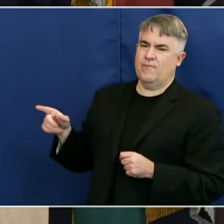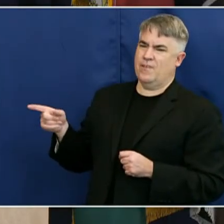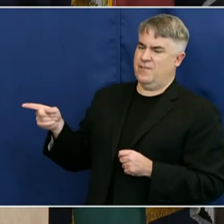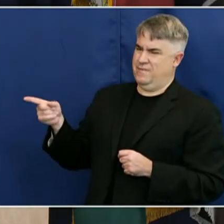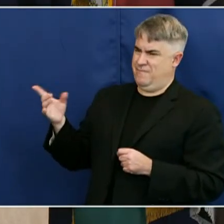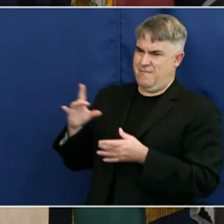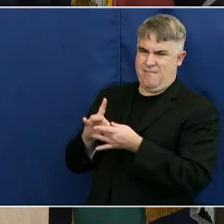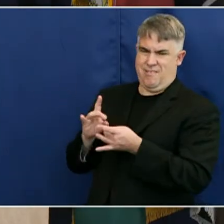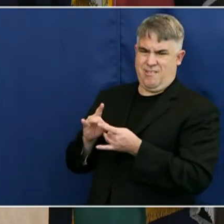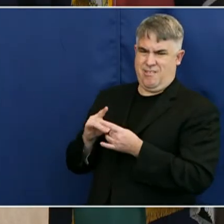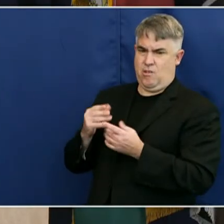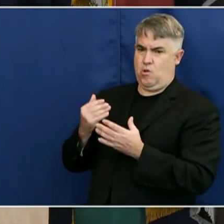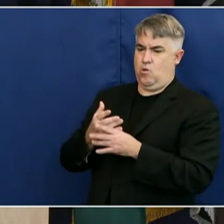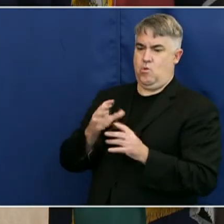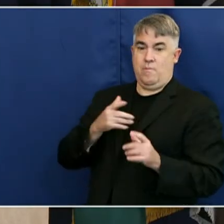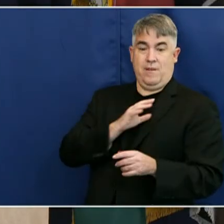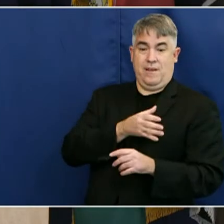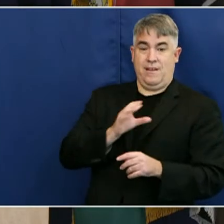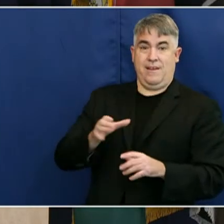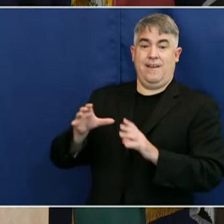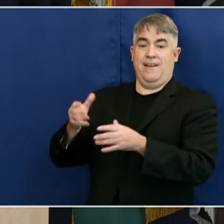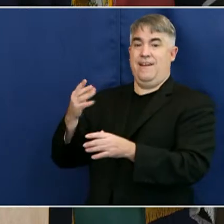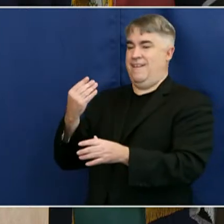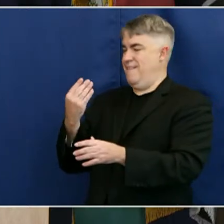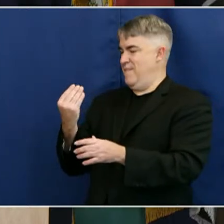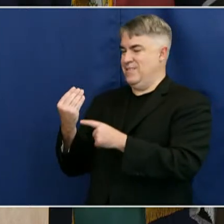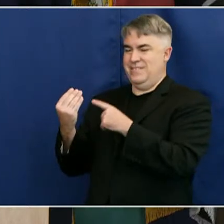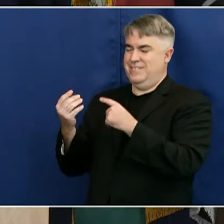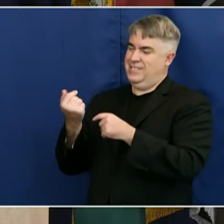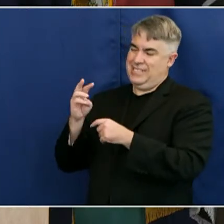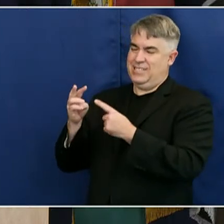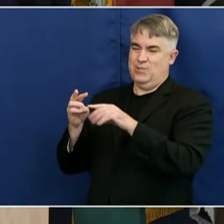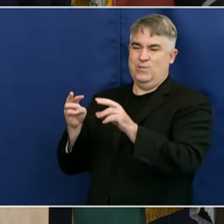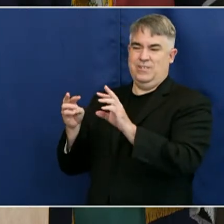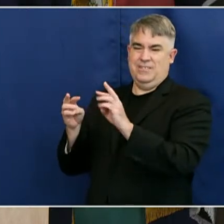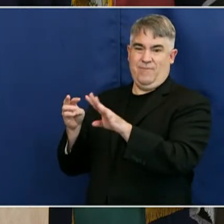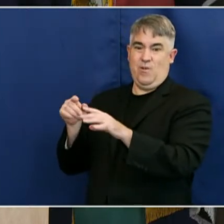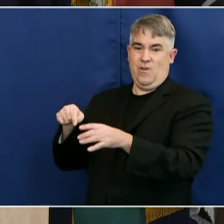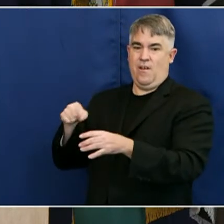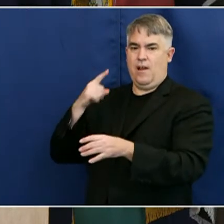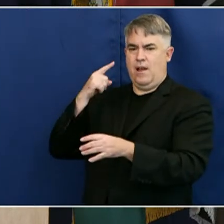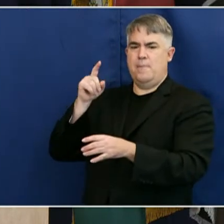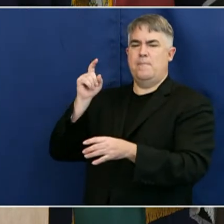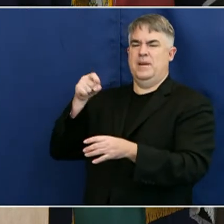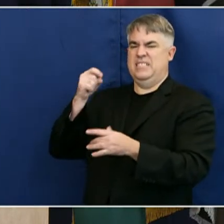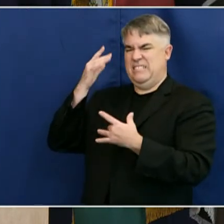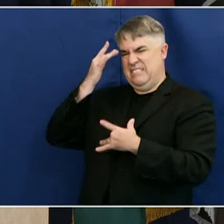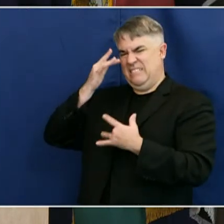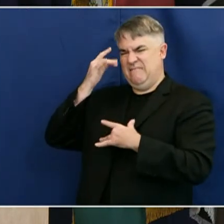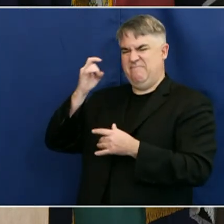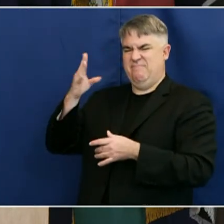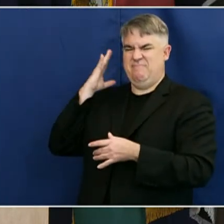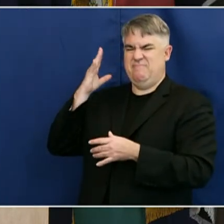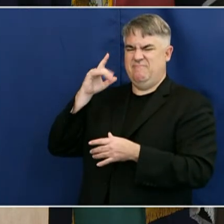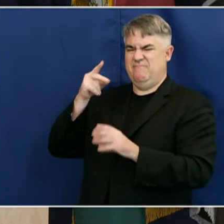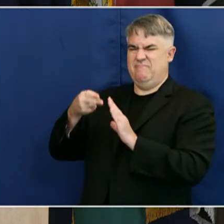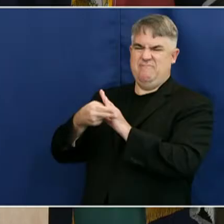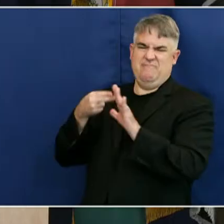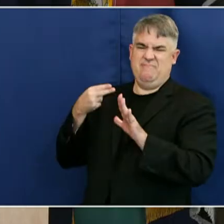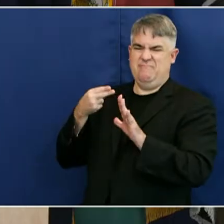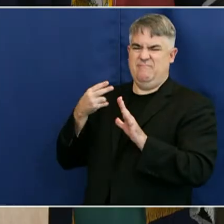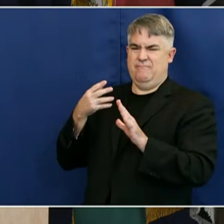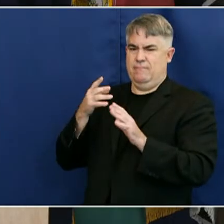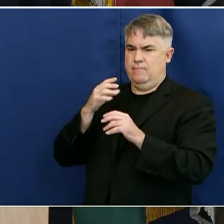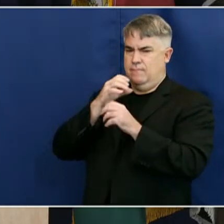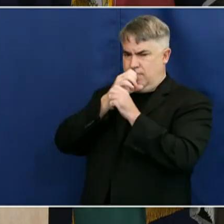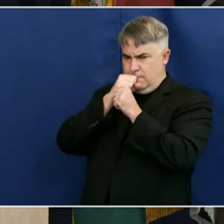to 64 with comorbidities. Under HIPAA, that information is confidential. The people at the vaccine clinics will not be able